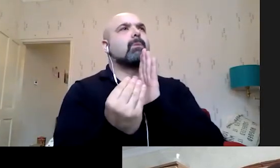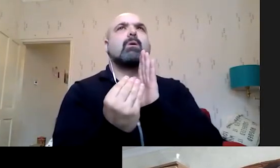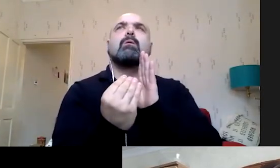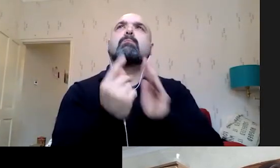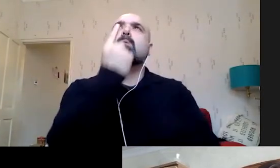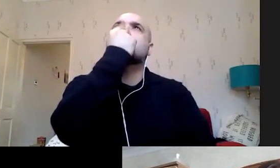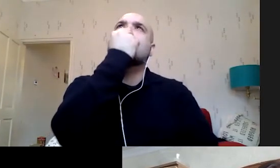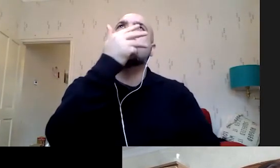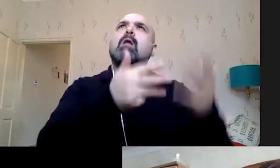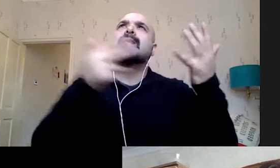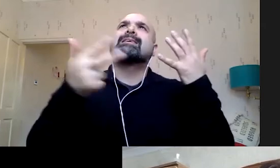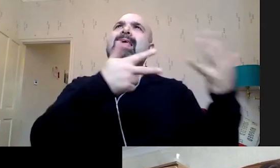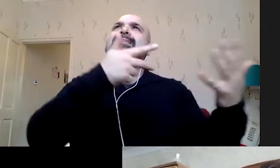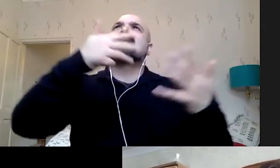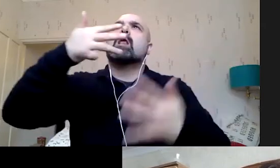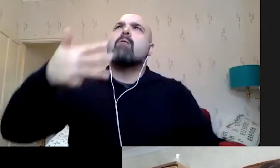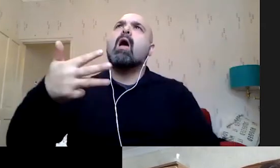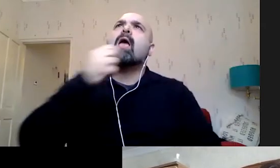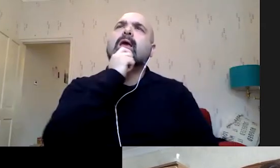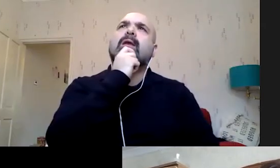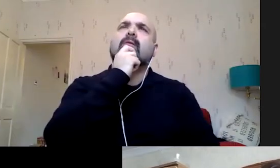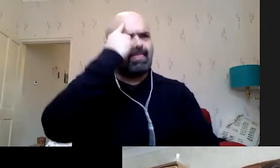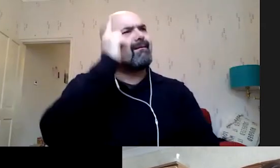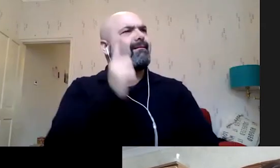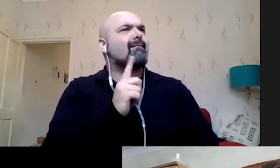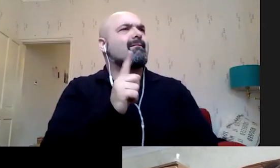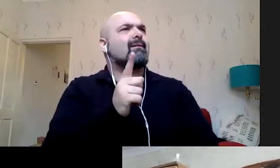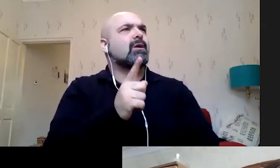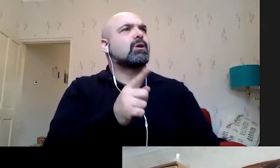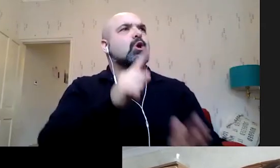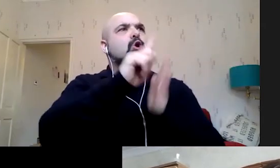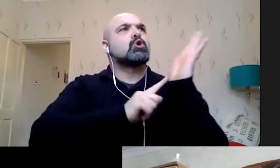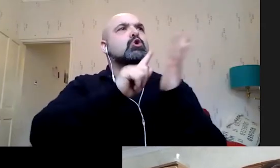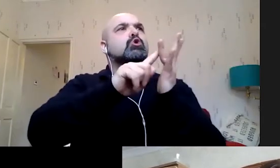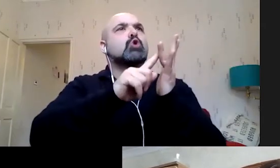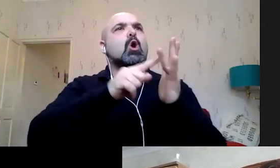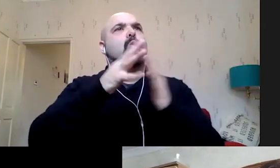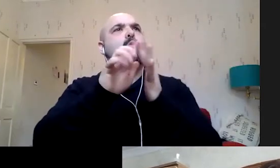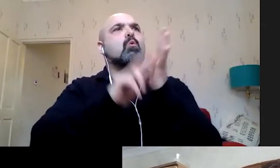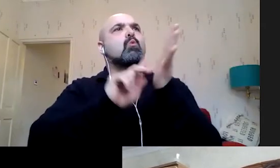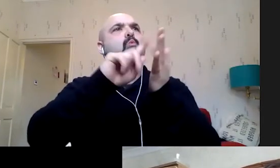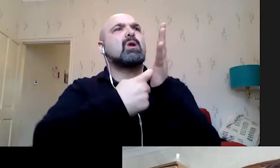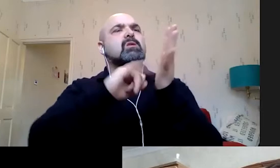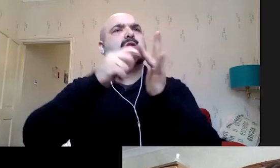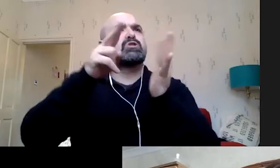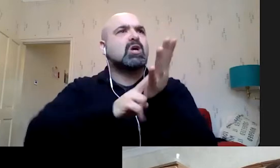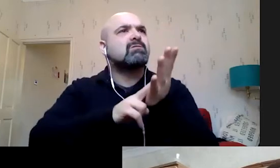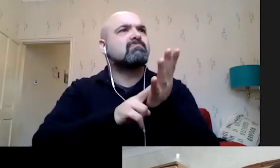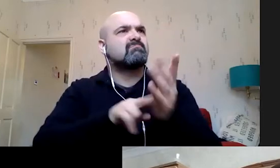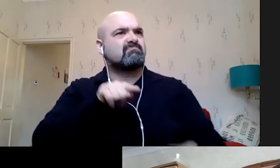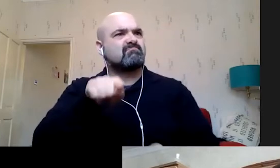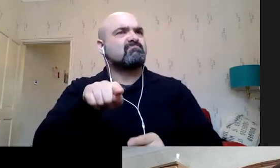about 1989, that we had Joe Winterson, Oranges Are Not the Only Fruit, which is probably one of